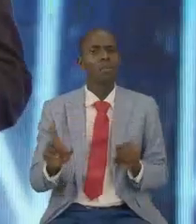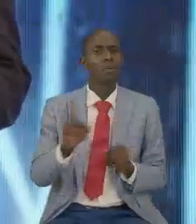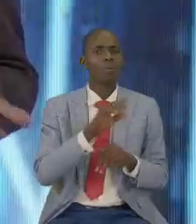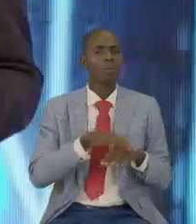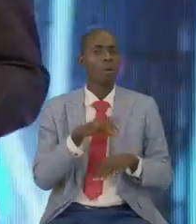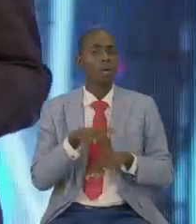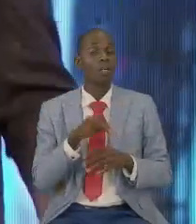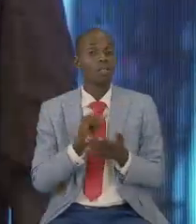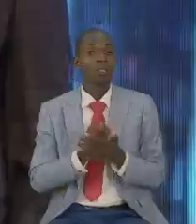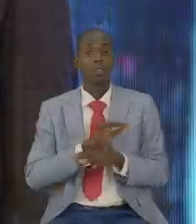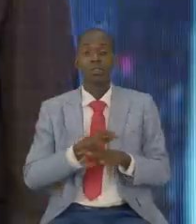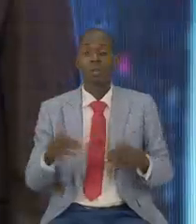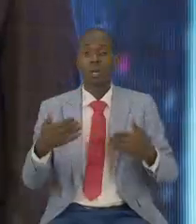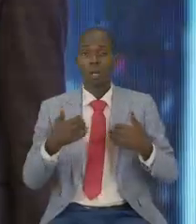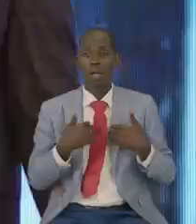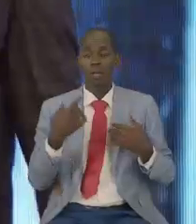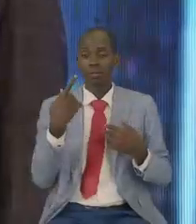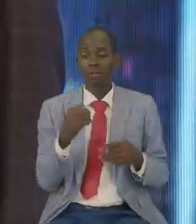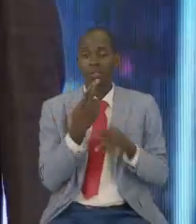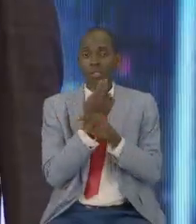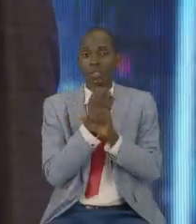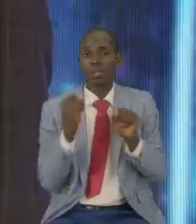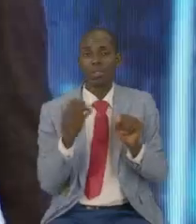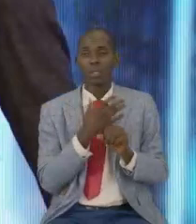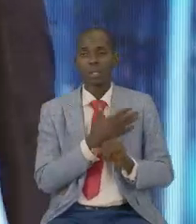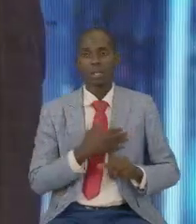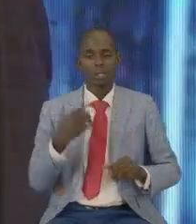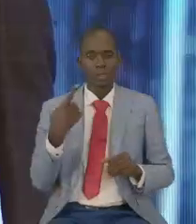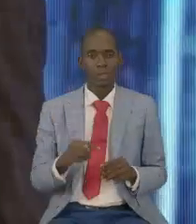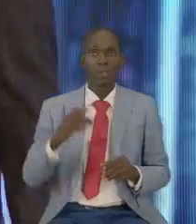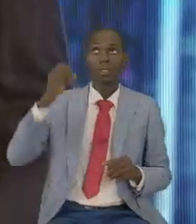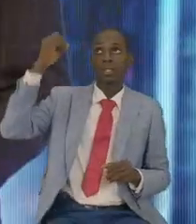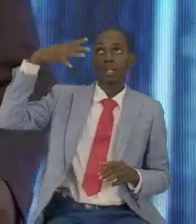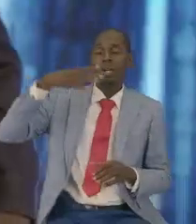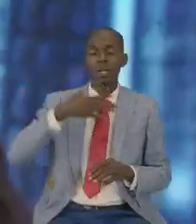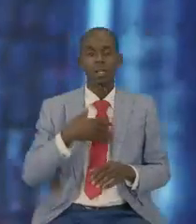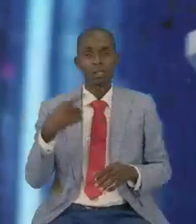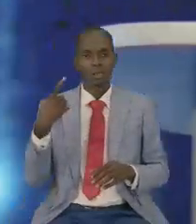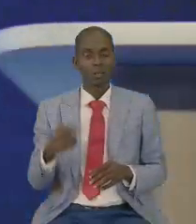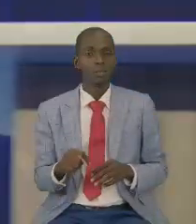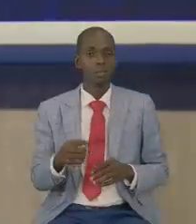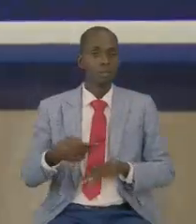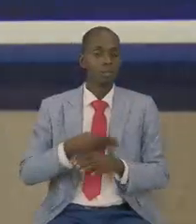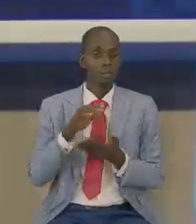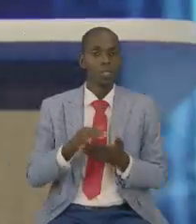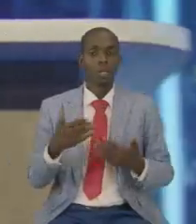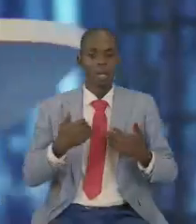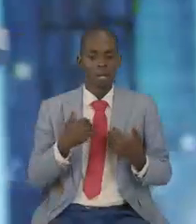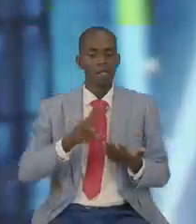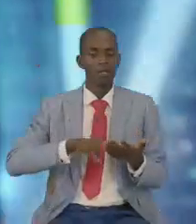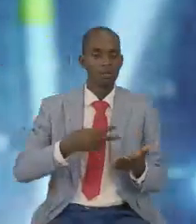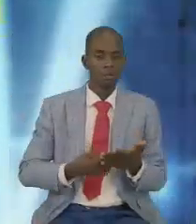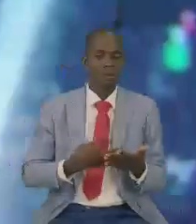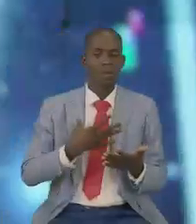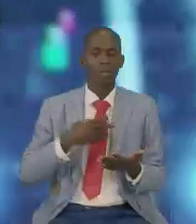and the lamp and the light has been falling and falling and falling. And so you see the mark of that on